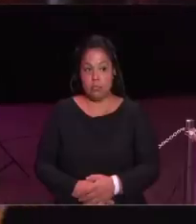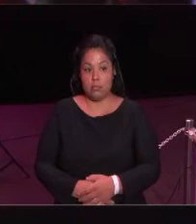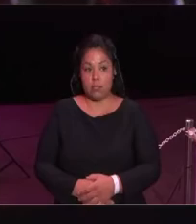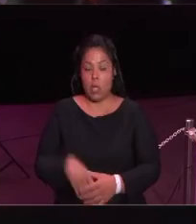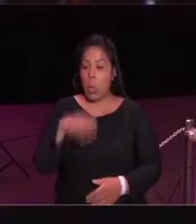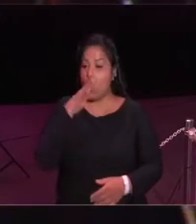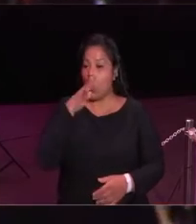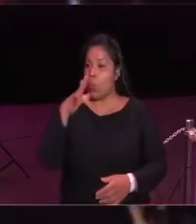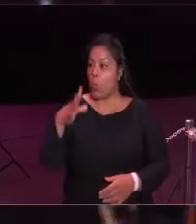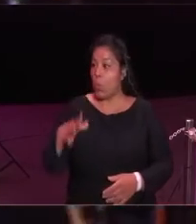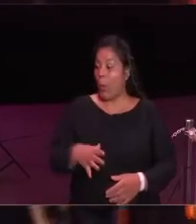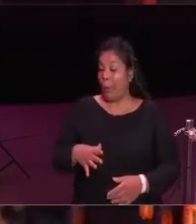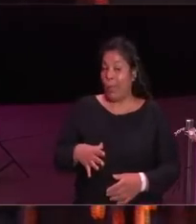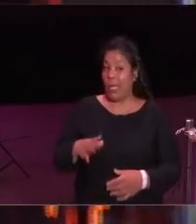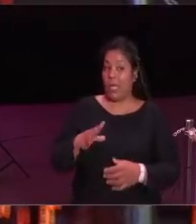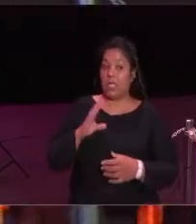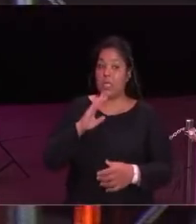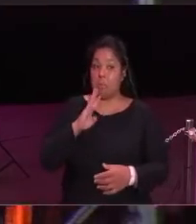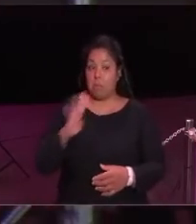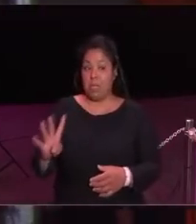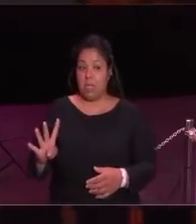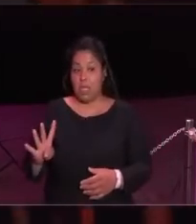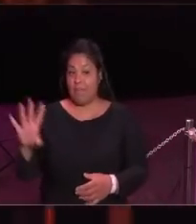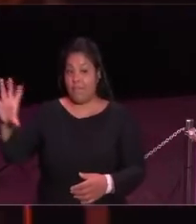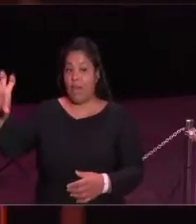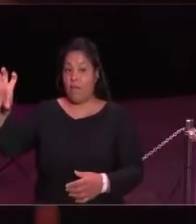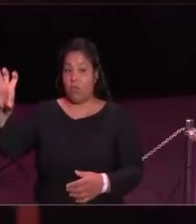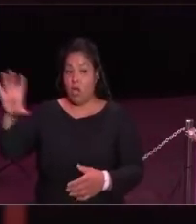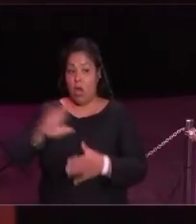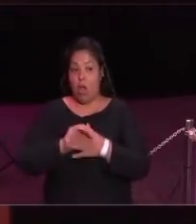Women Speak, $500.